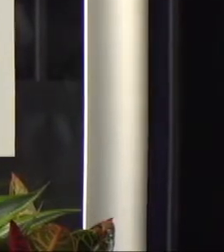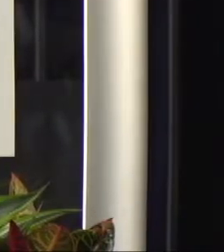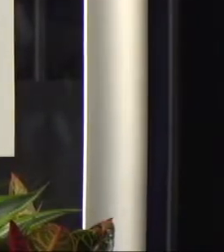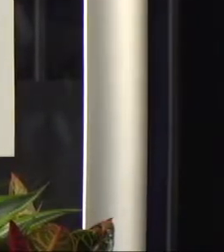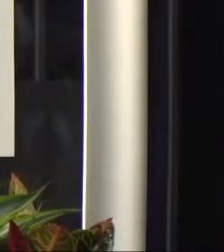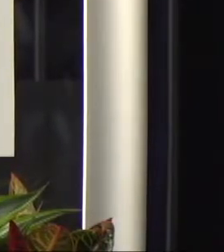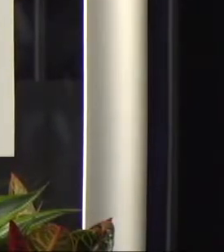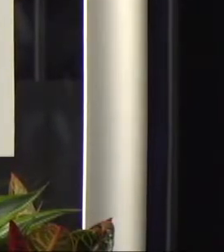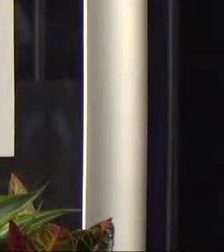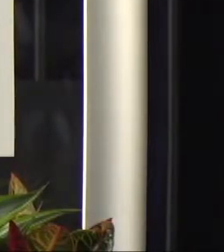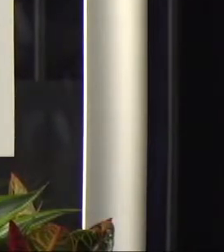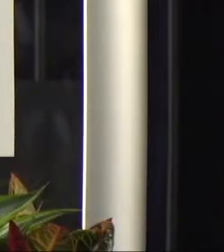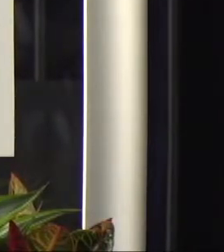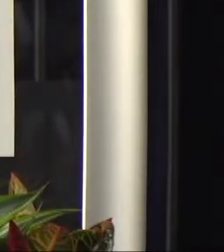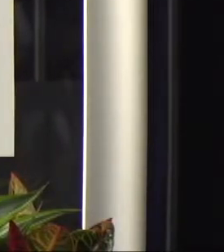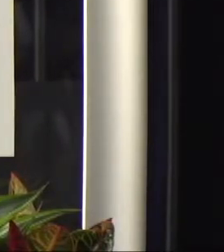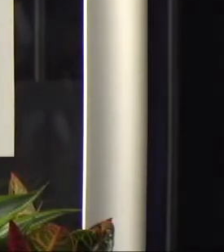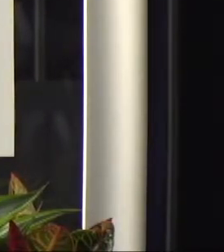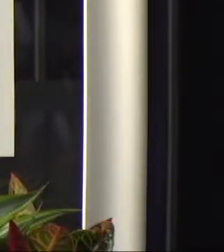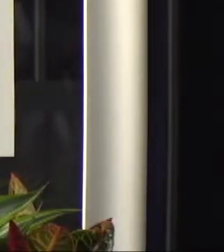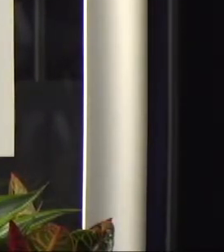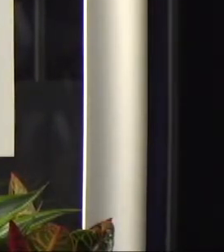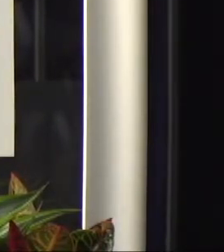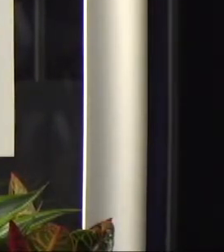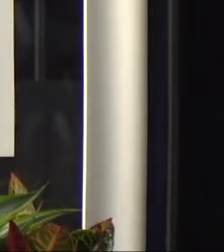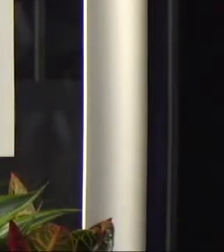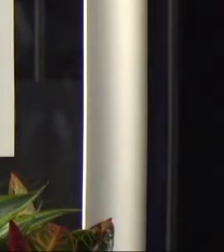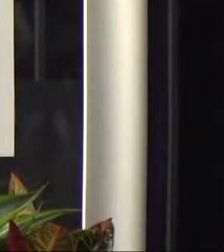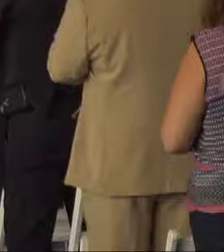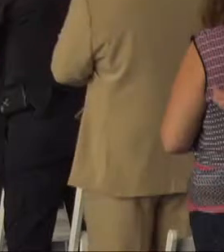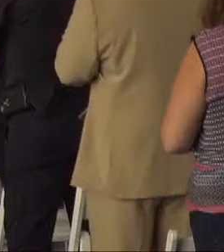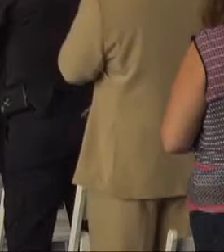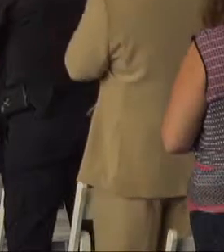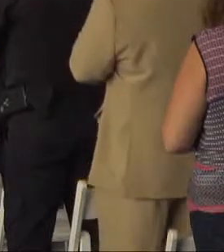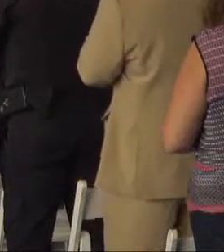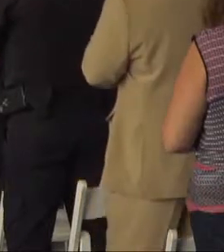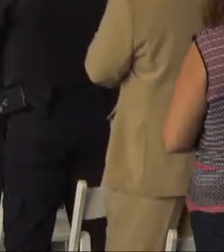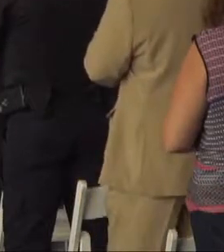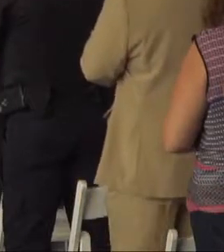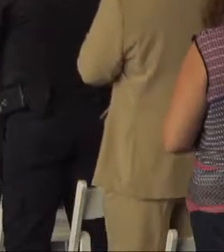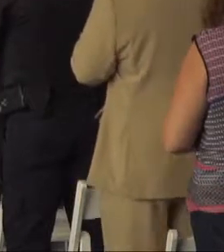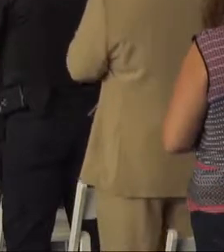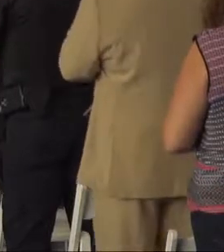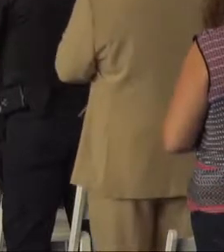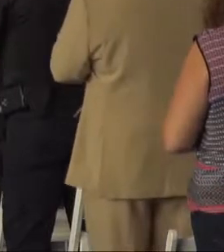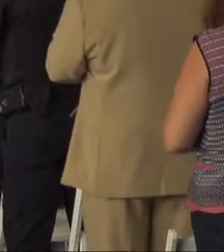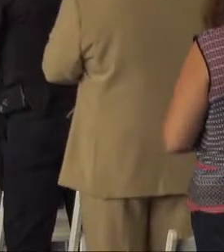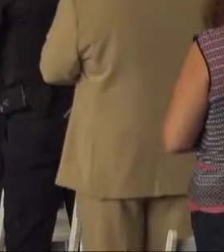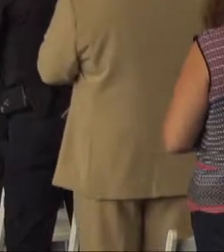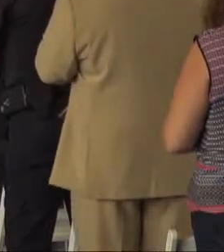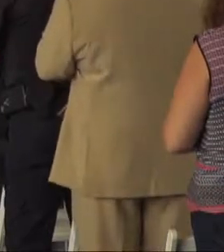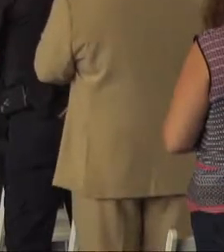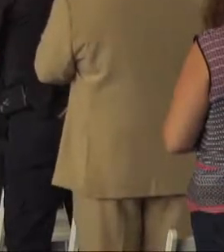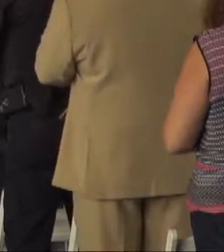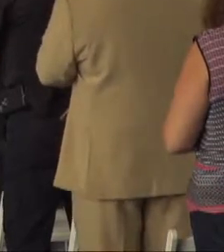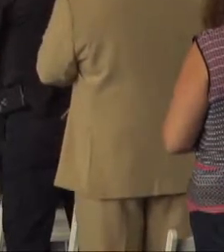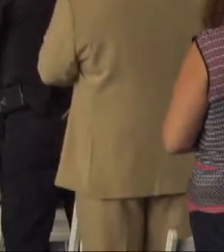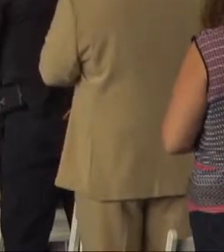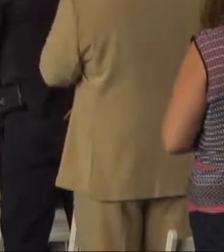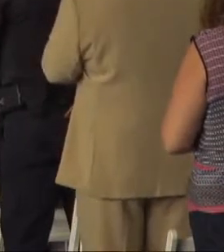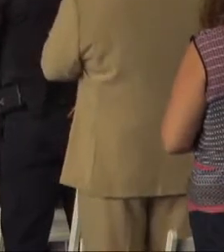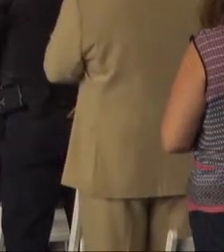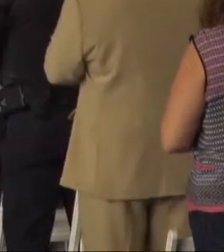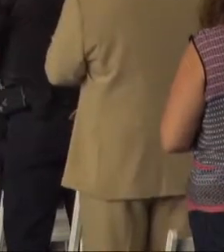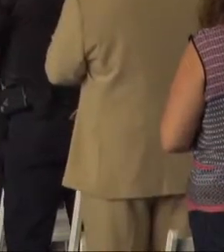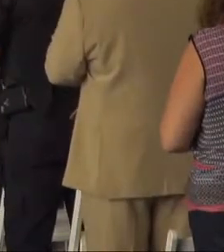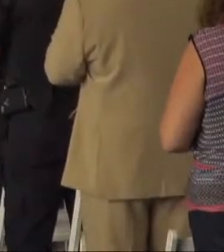limit. And you ain't never gotta stop. Keep moving. Yesterday is gone, gotta leave